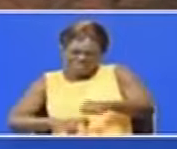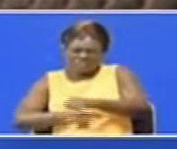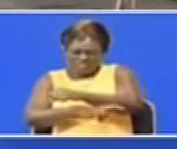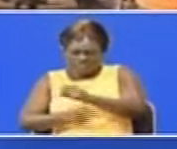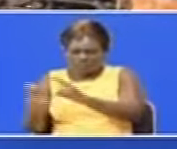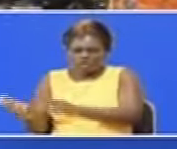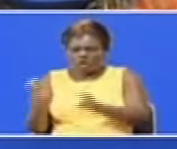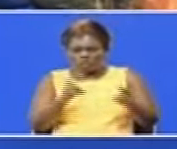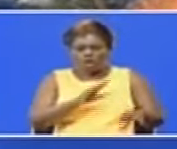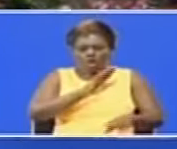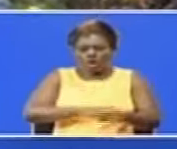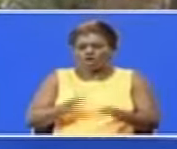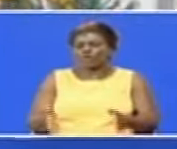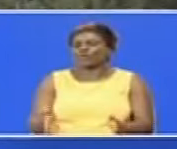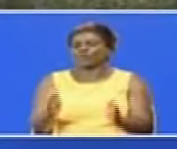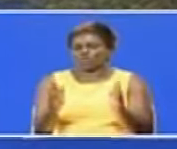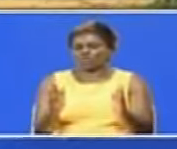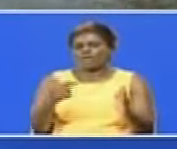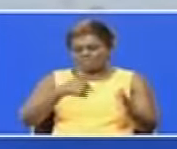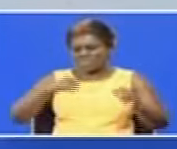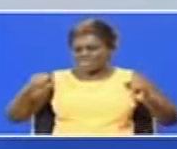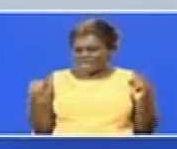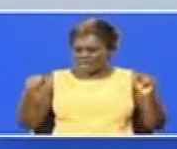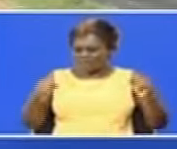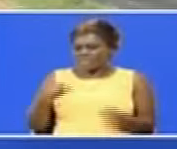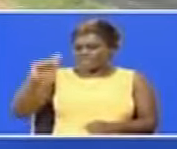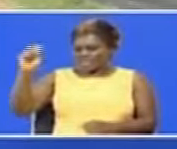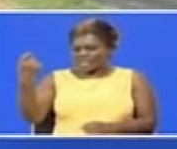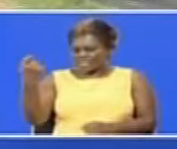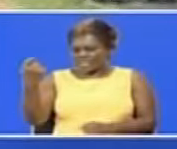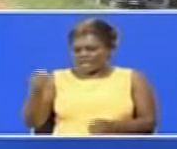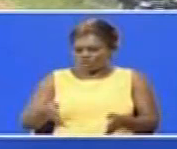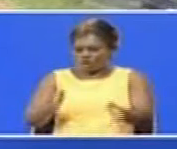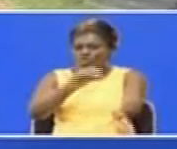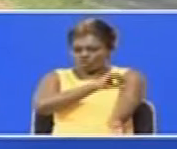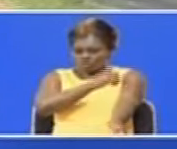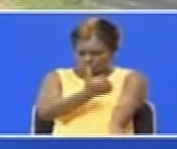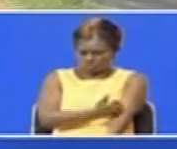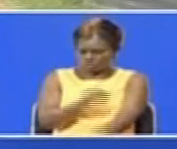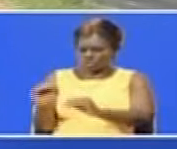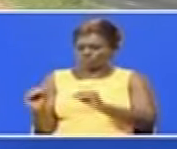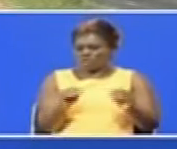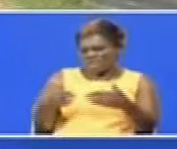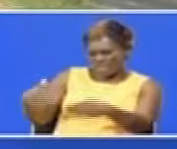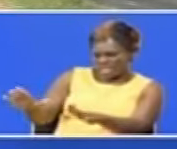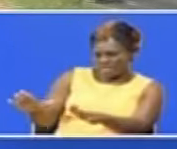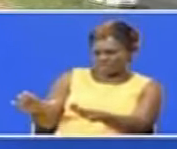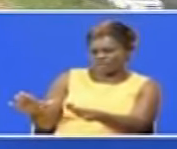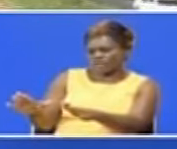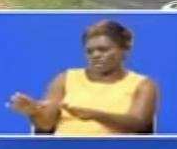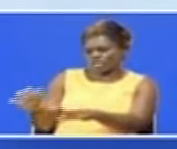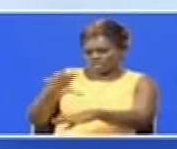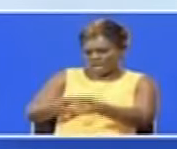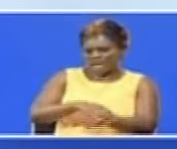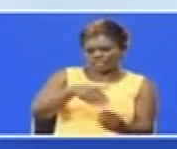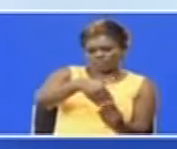common along the highways. And I'm glad that the Kenya Highway Authority has now shifted from steel to